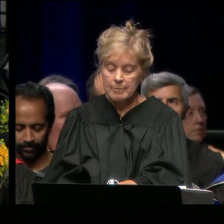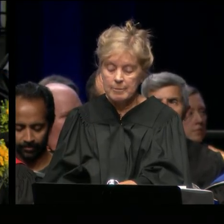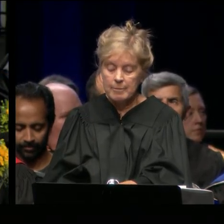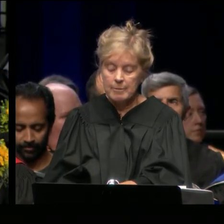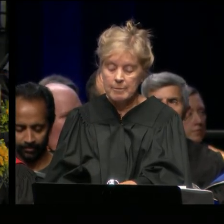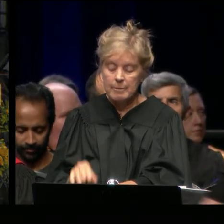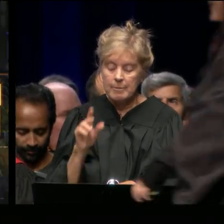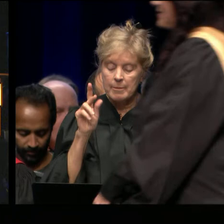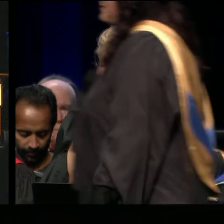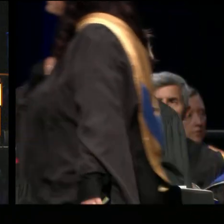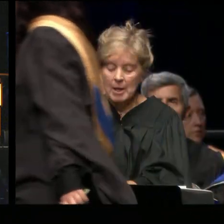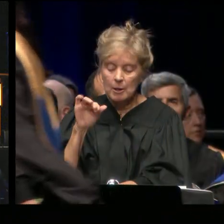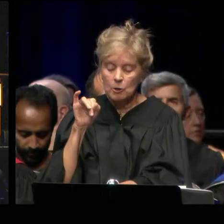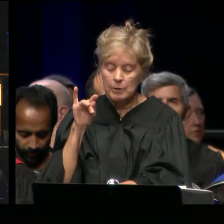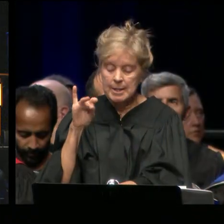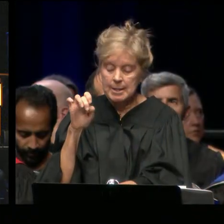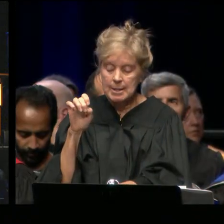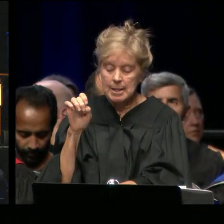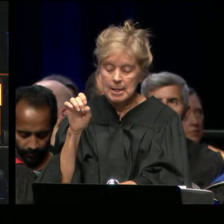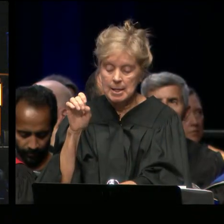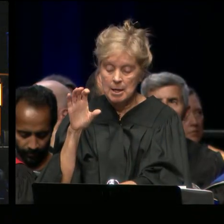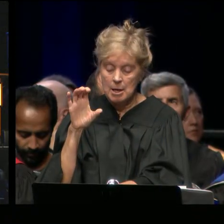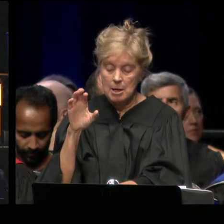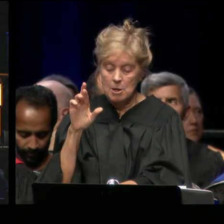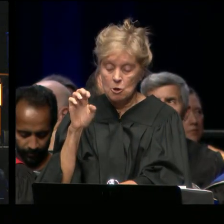Christy Crespo.